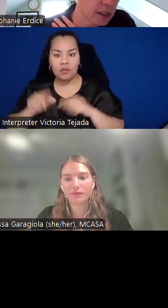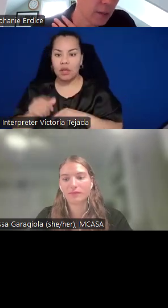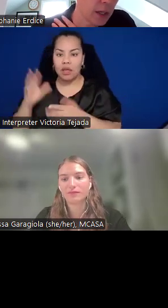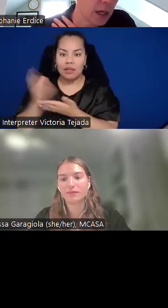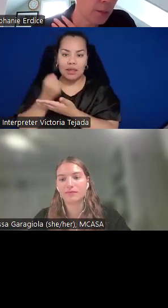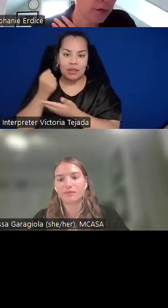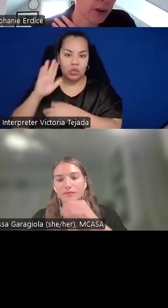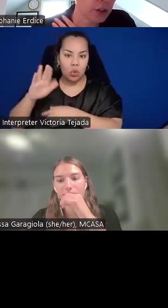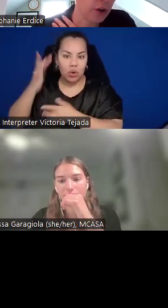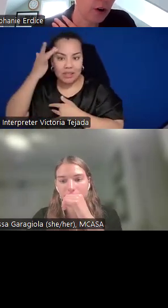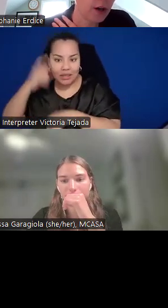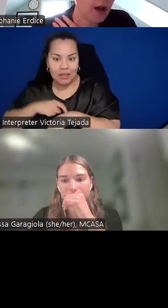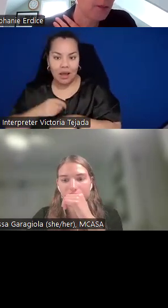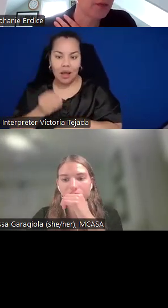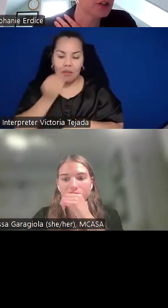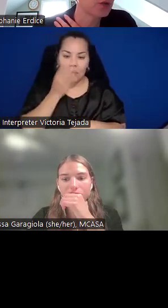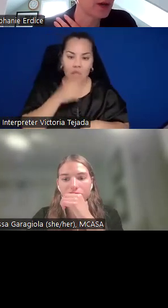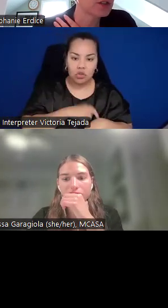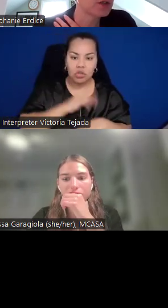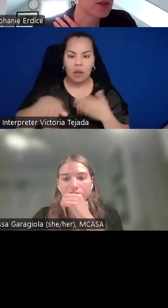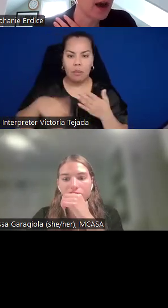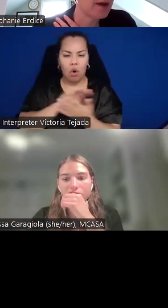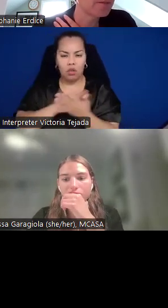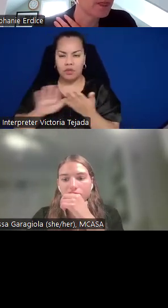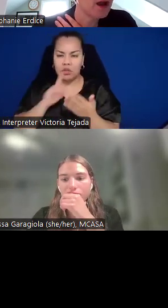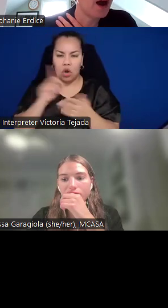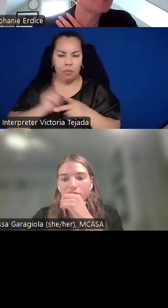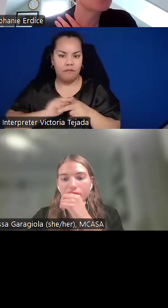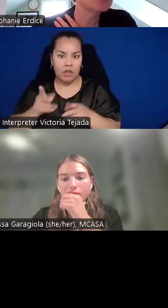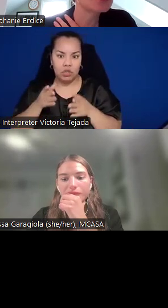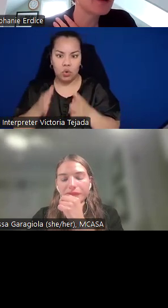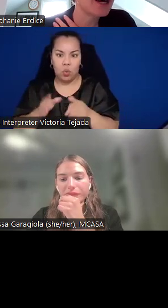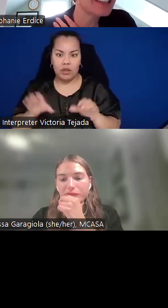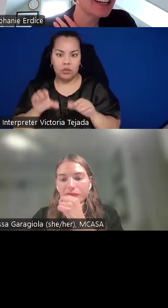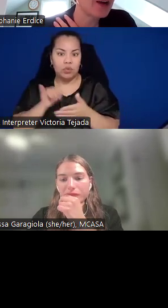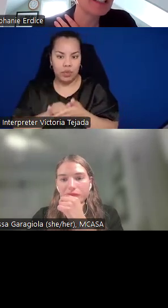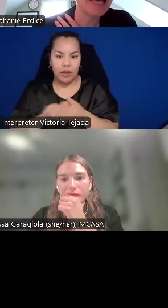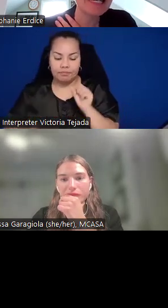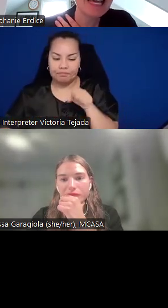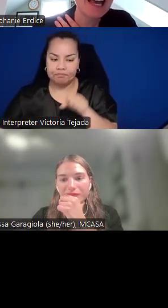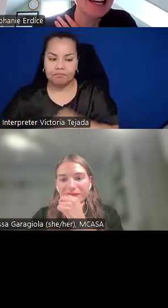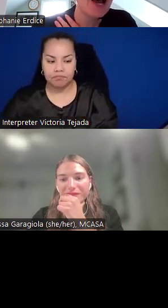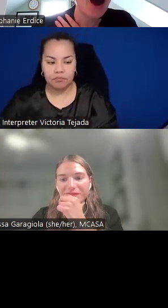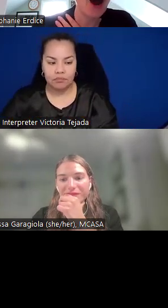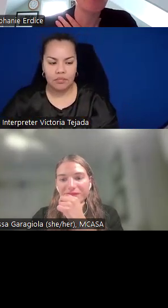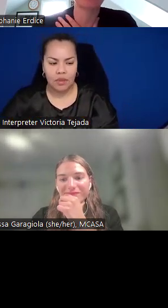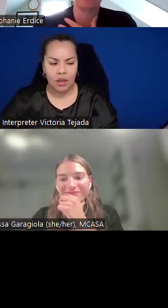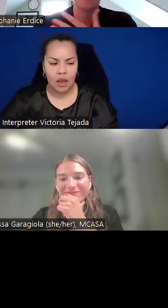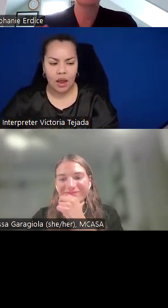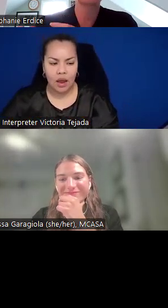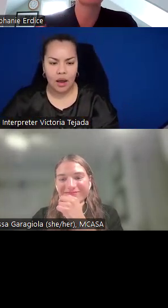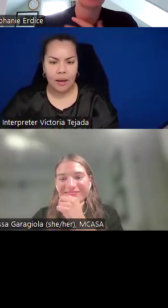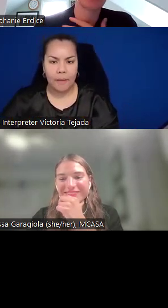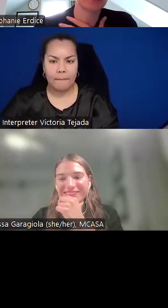of those things can be professional ways to do that. Someone talked about setting up a Zen den in